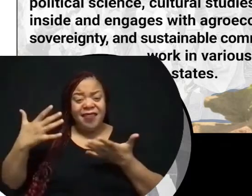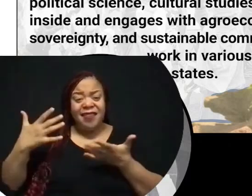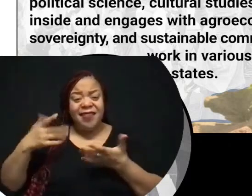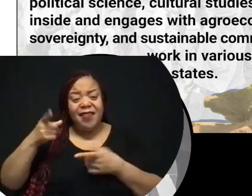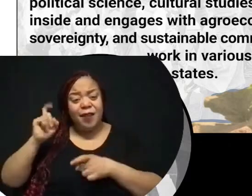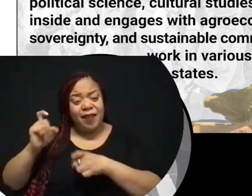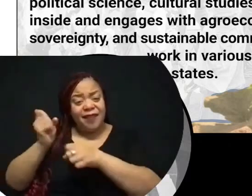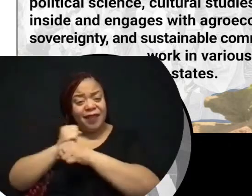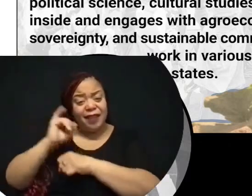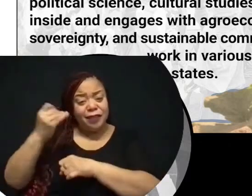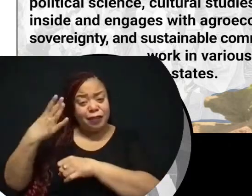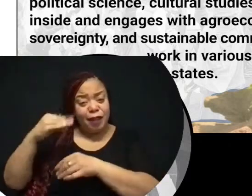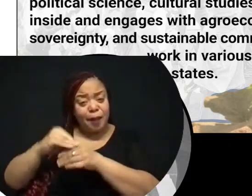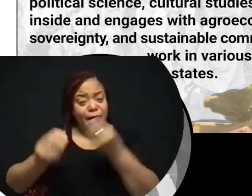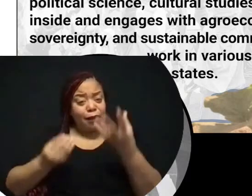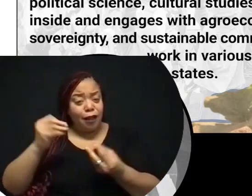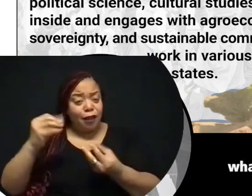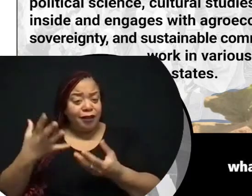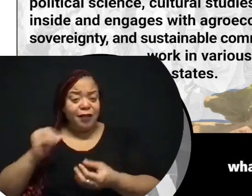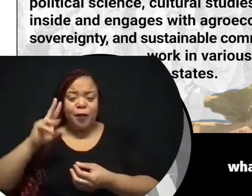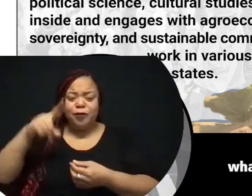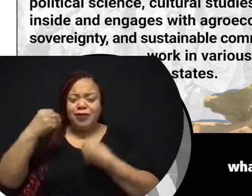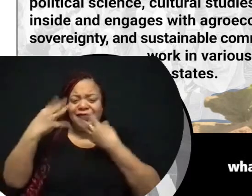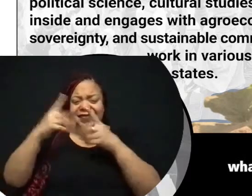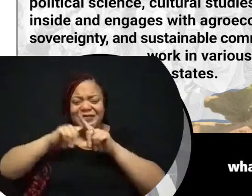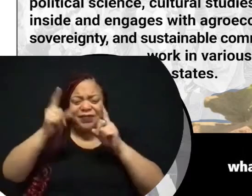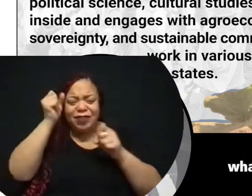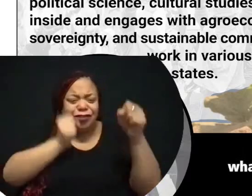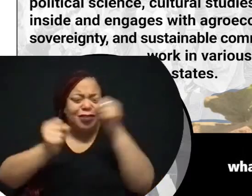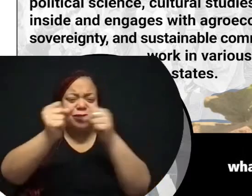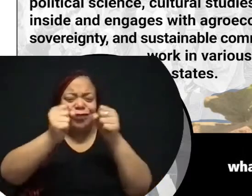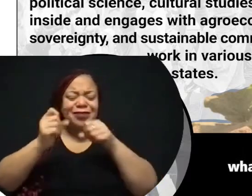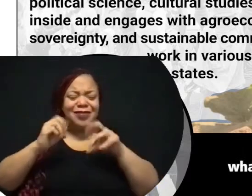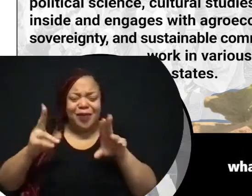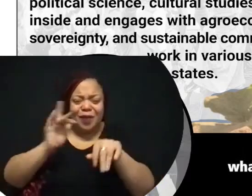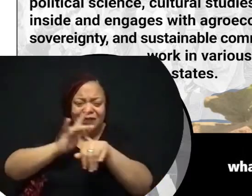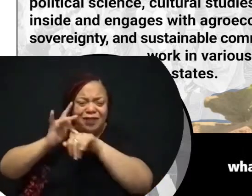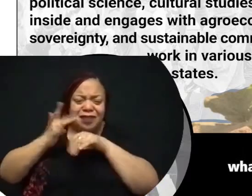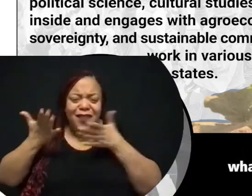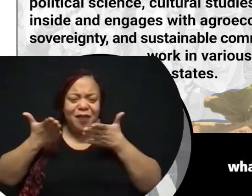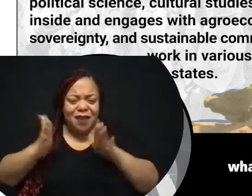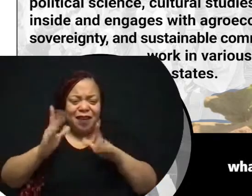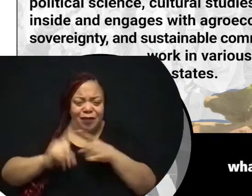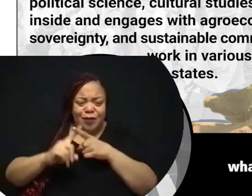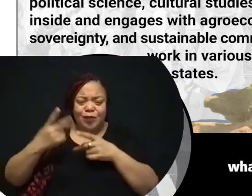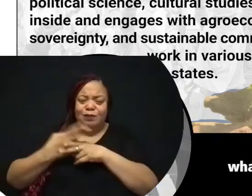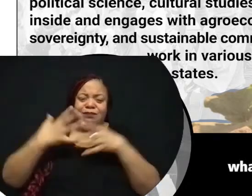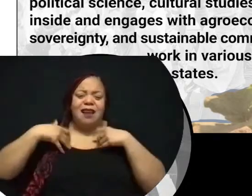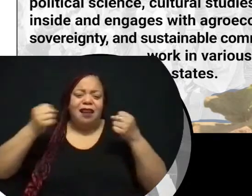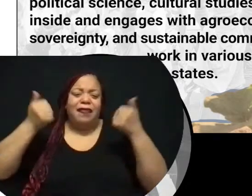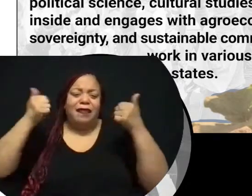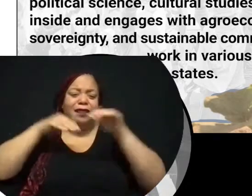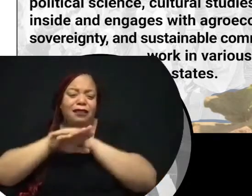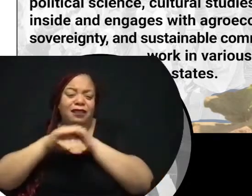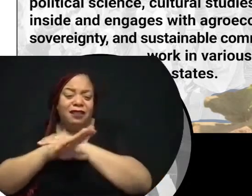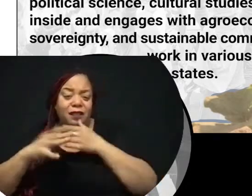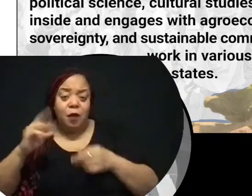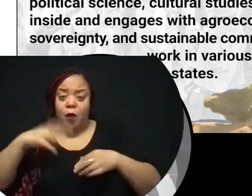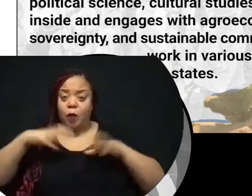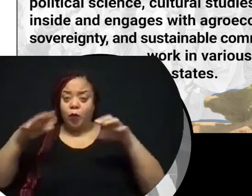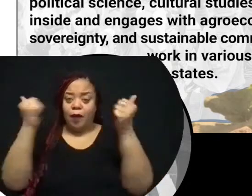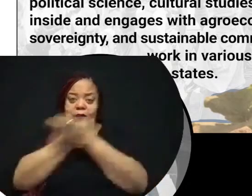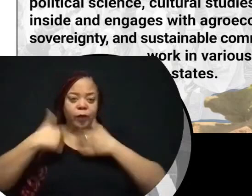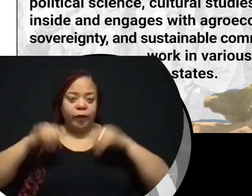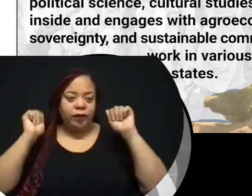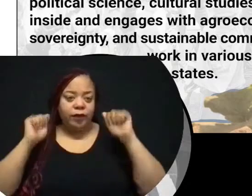to provide for that individual, what I'm saying? And no matter what the consequences that come with that, you know what I mean? It's more of,